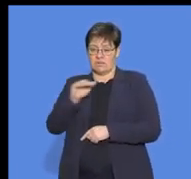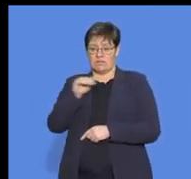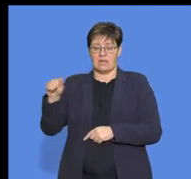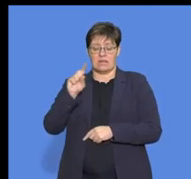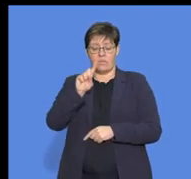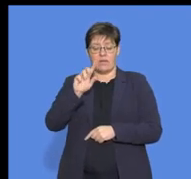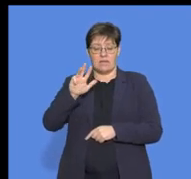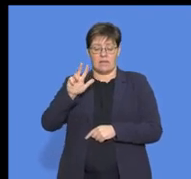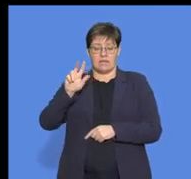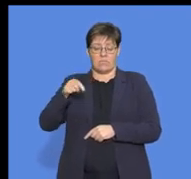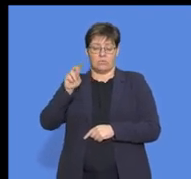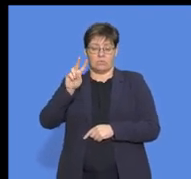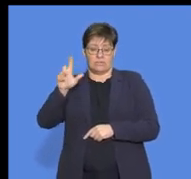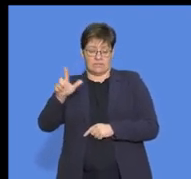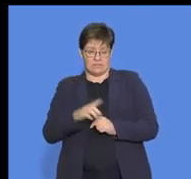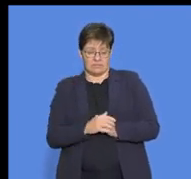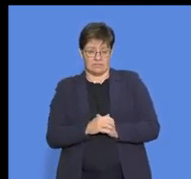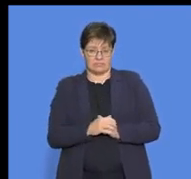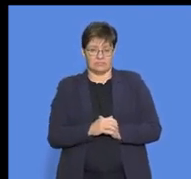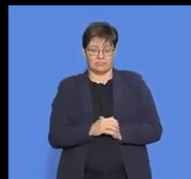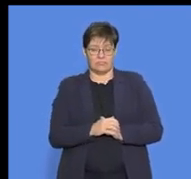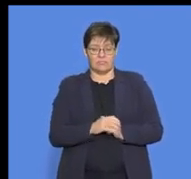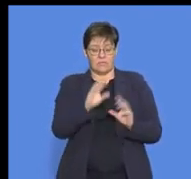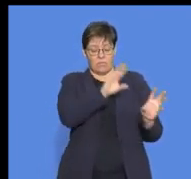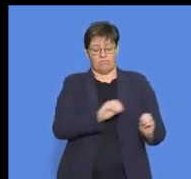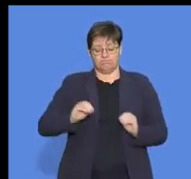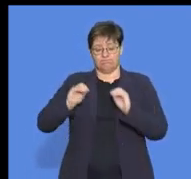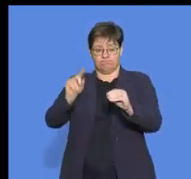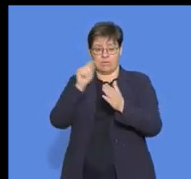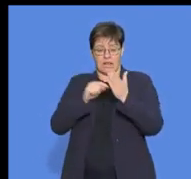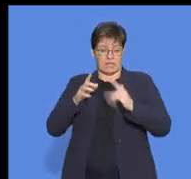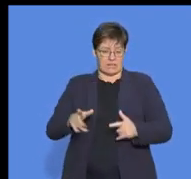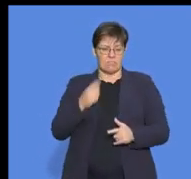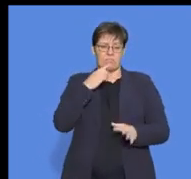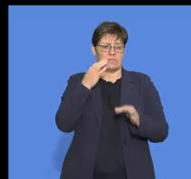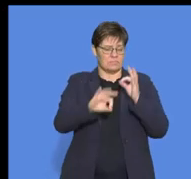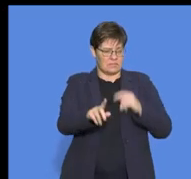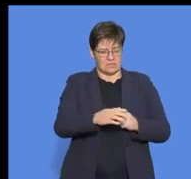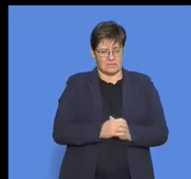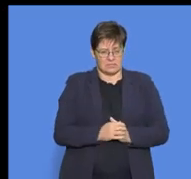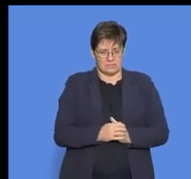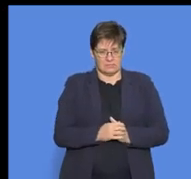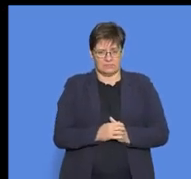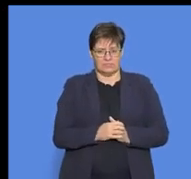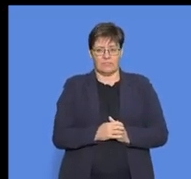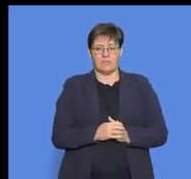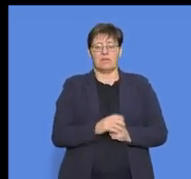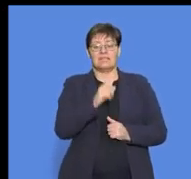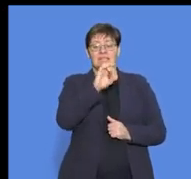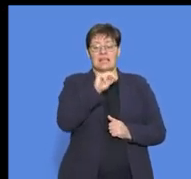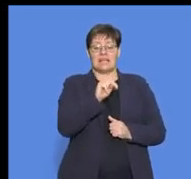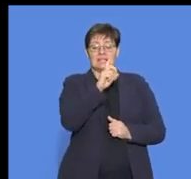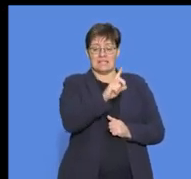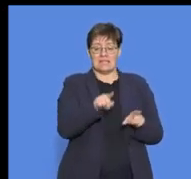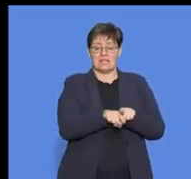74,47 divided by our denominator. We're going to put this whole expression into the calculator, which is pretty simple. Your calculator will